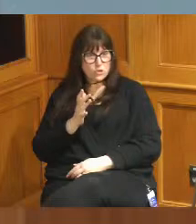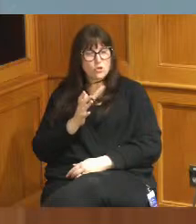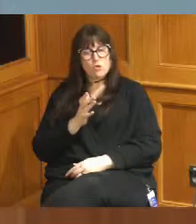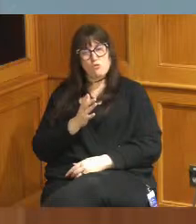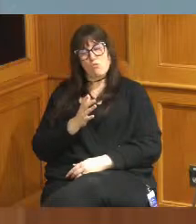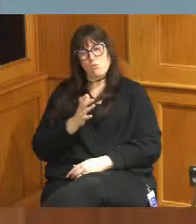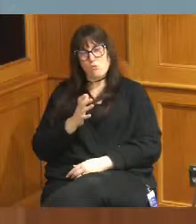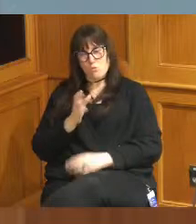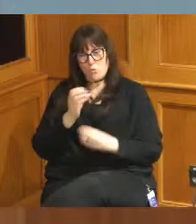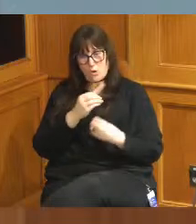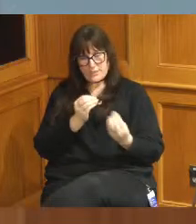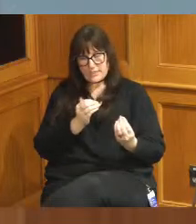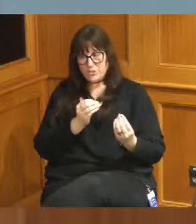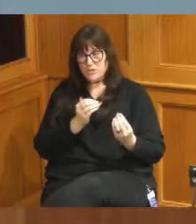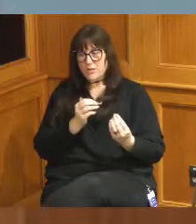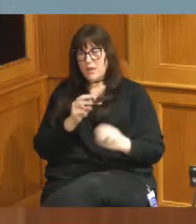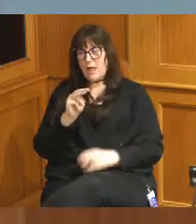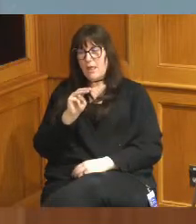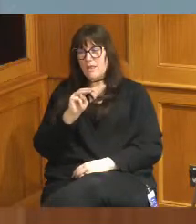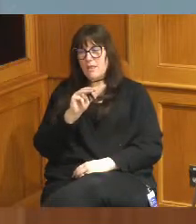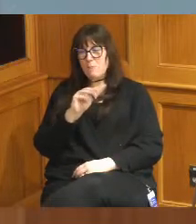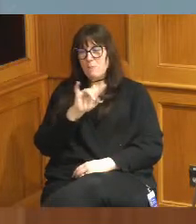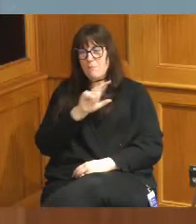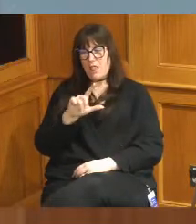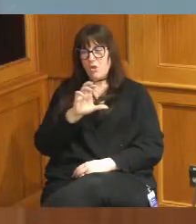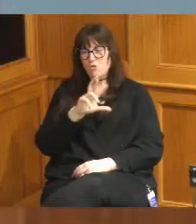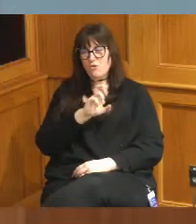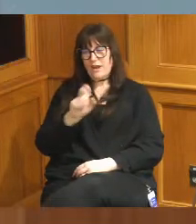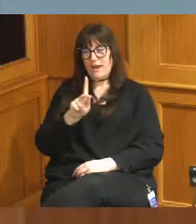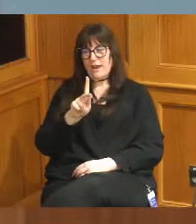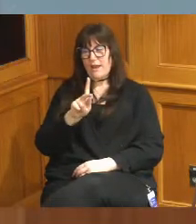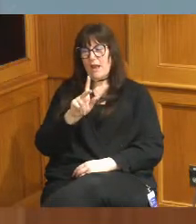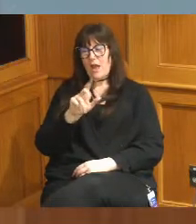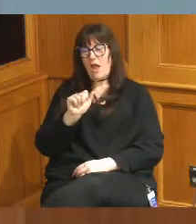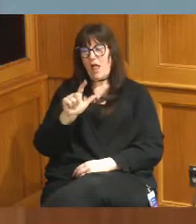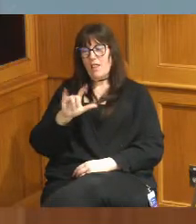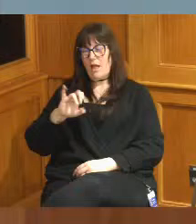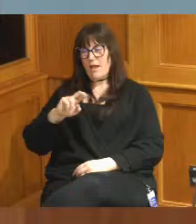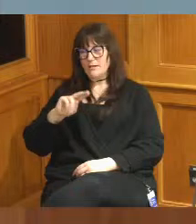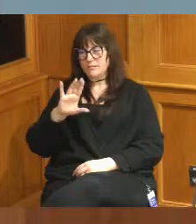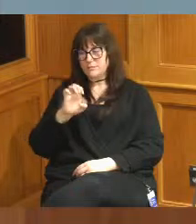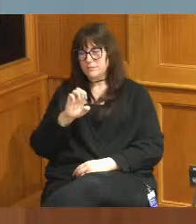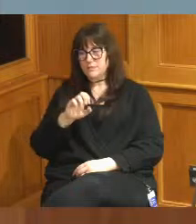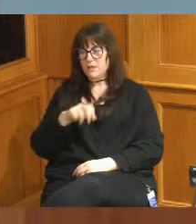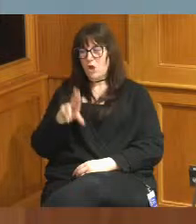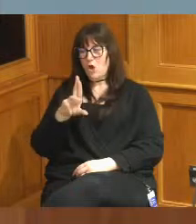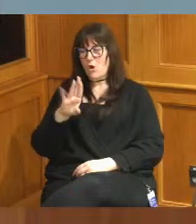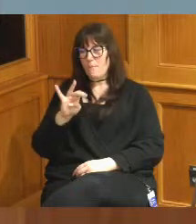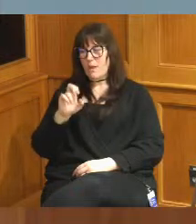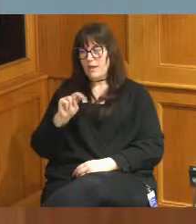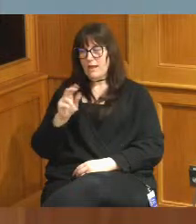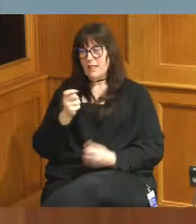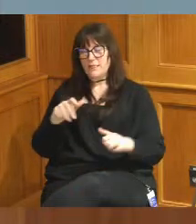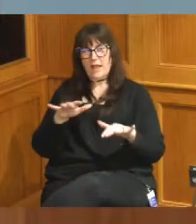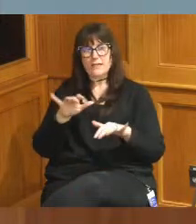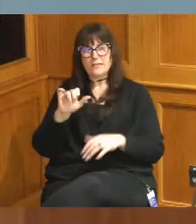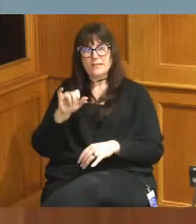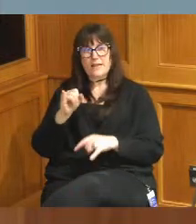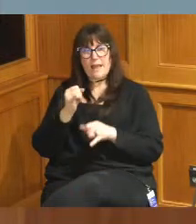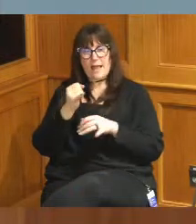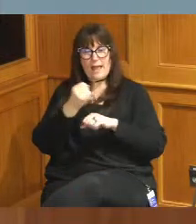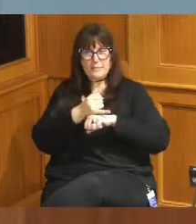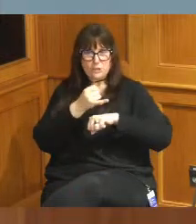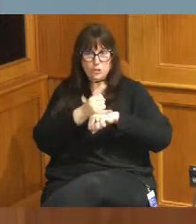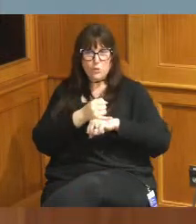leadership roles with the Mill Creek Alliance, Urban League of Greater Cincinnati, Ohio, Cincinnati Young Black Professionals, New